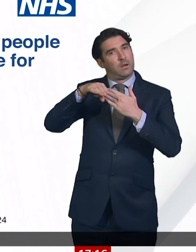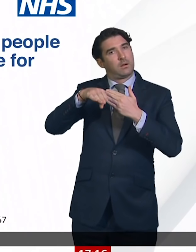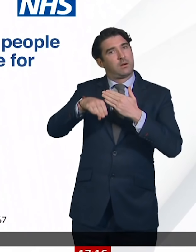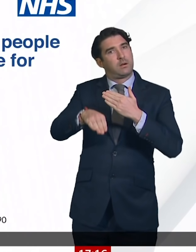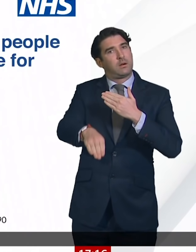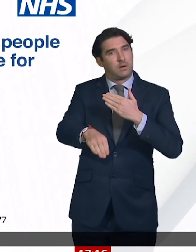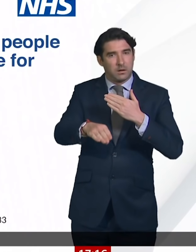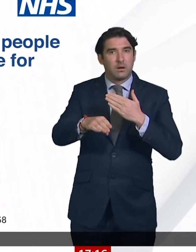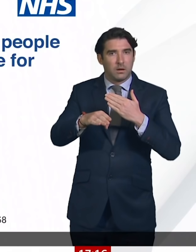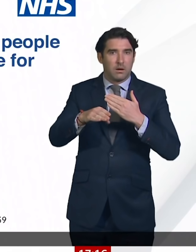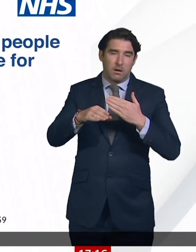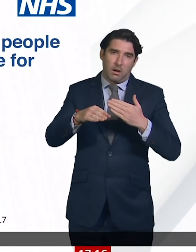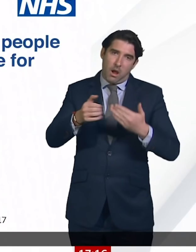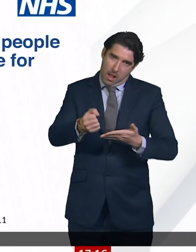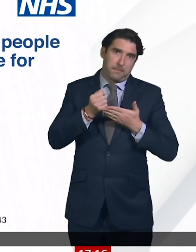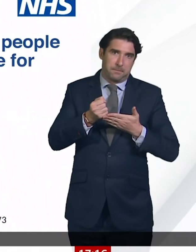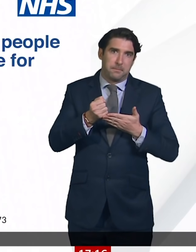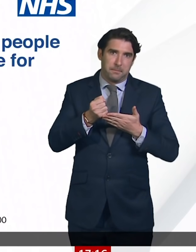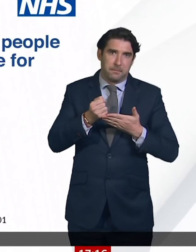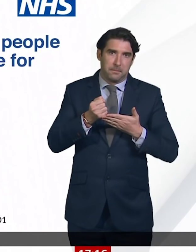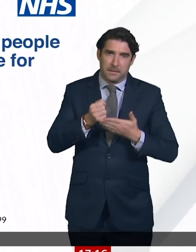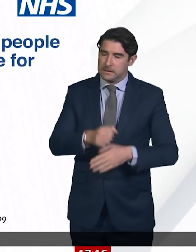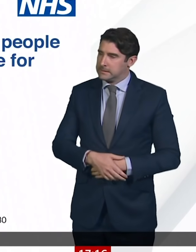in households. And the